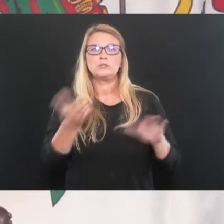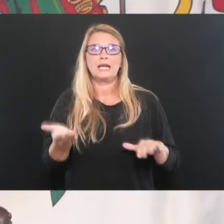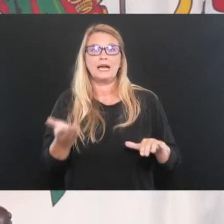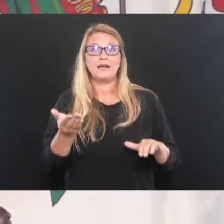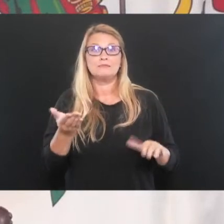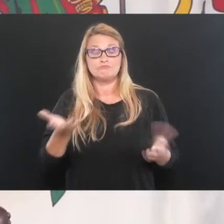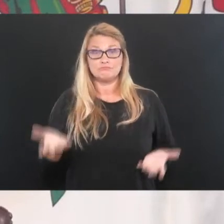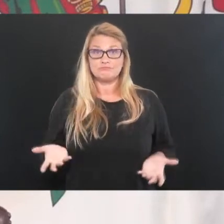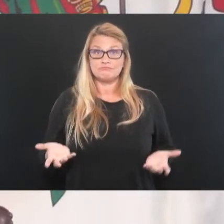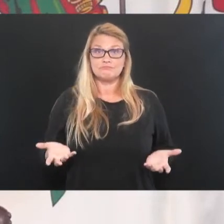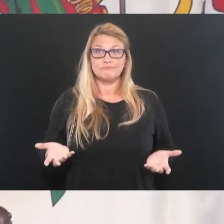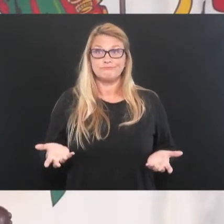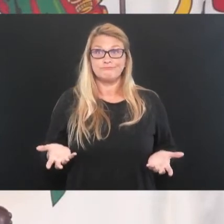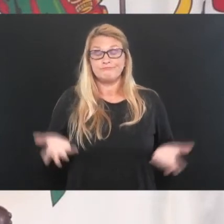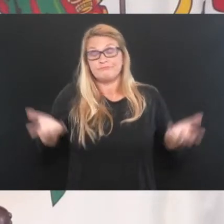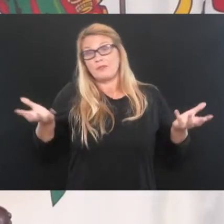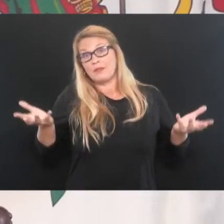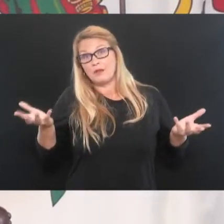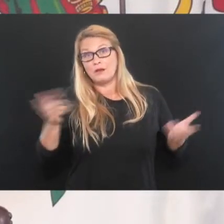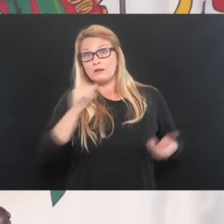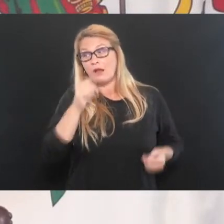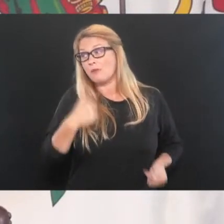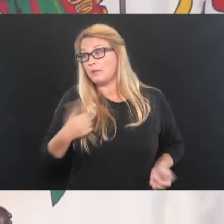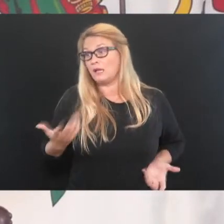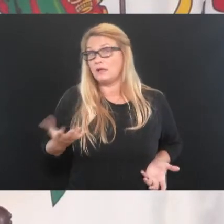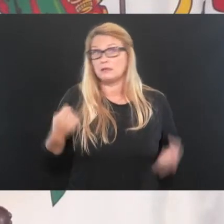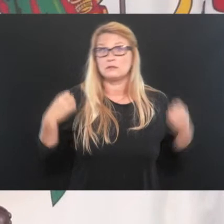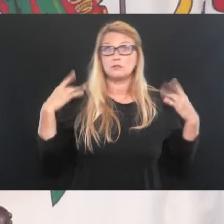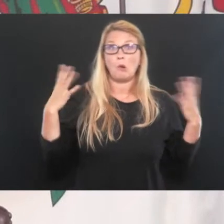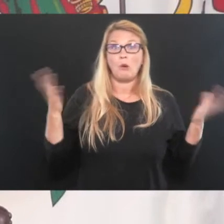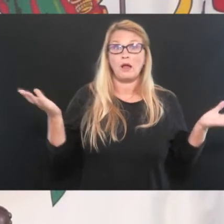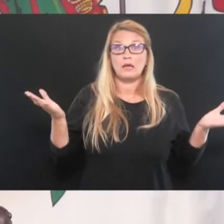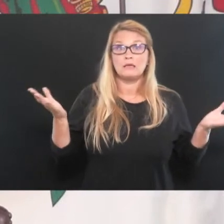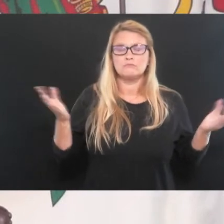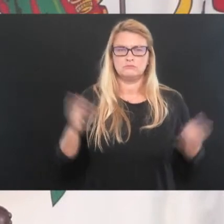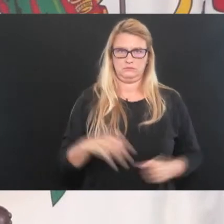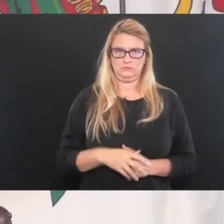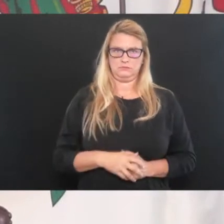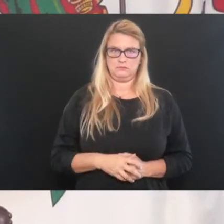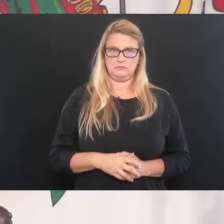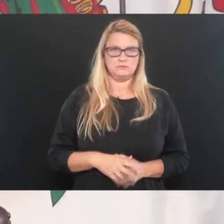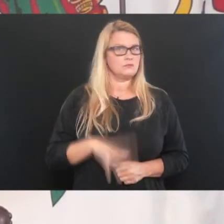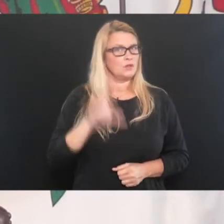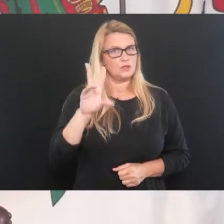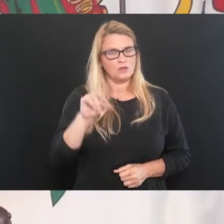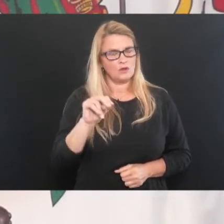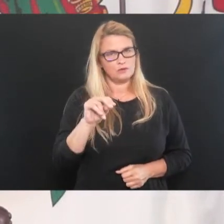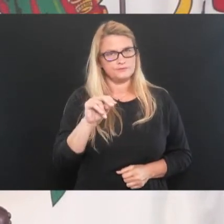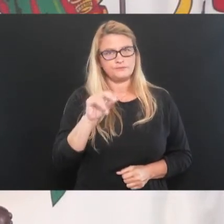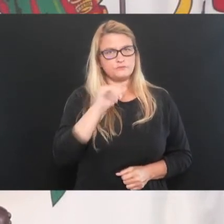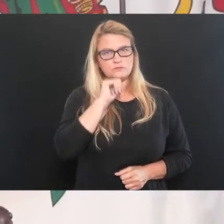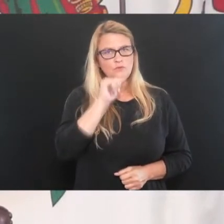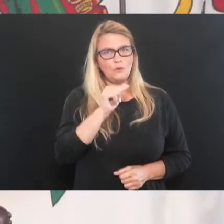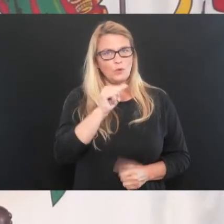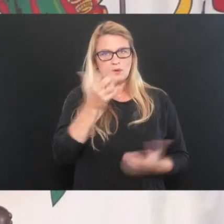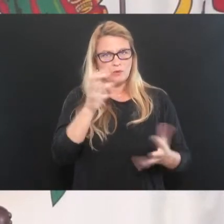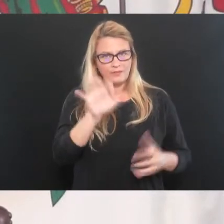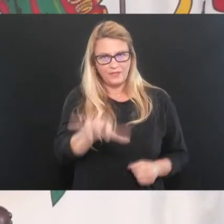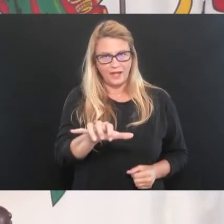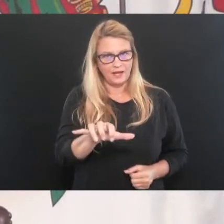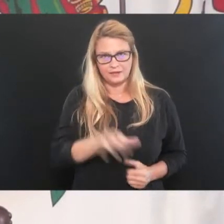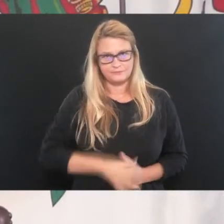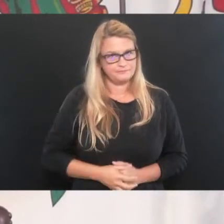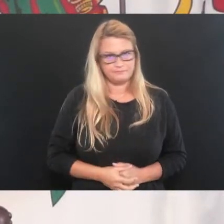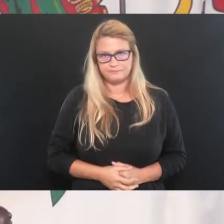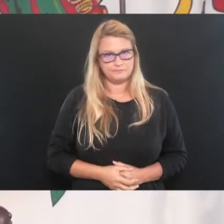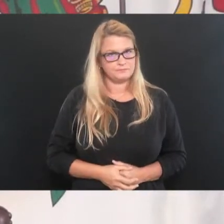well, it wasn't me, so what? And we just continue on. We shouldn't be this